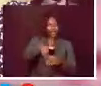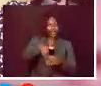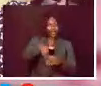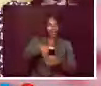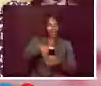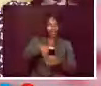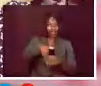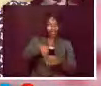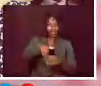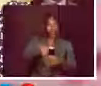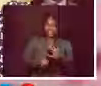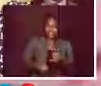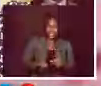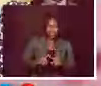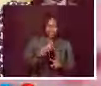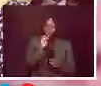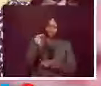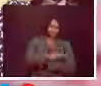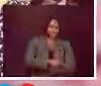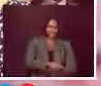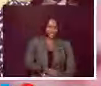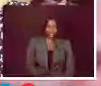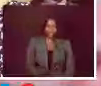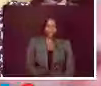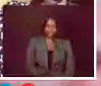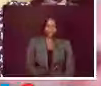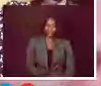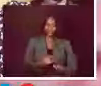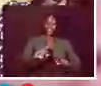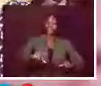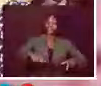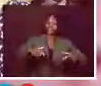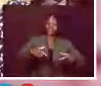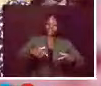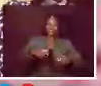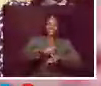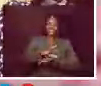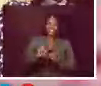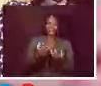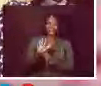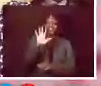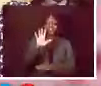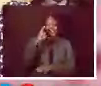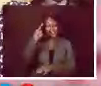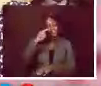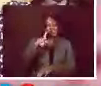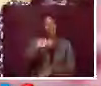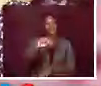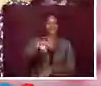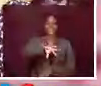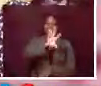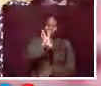this occasion. Not on this occasion. The delegation is supposed to be 5 for Pan-Africa.